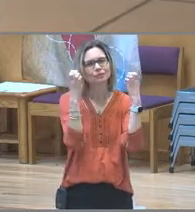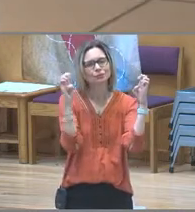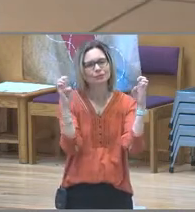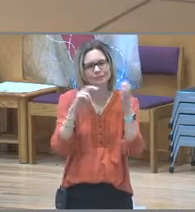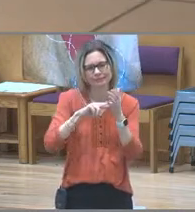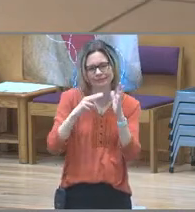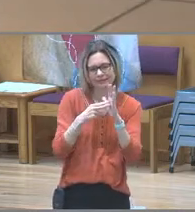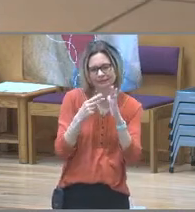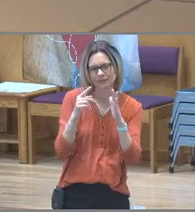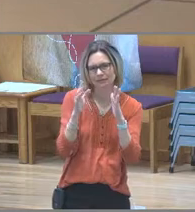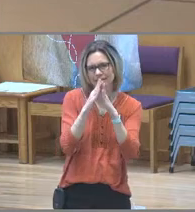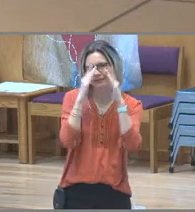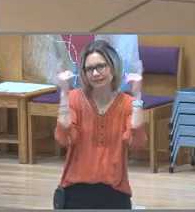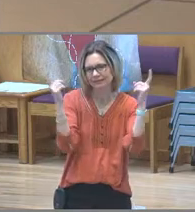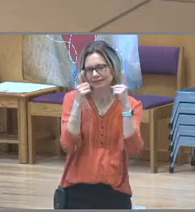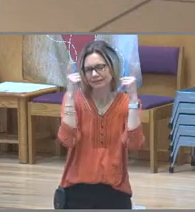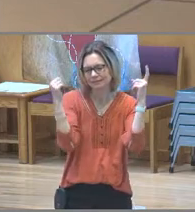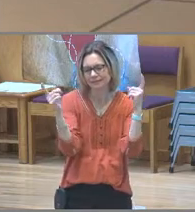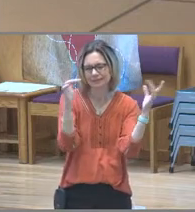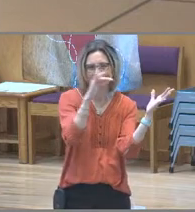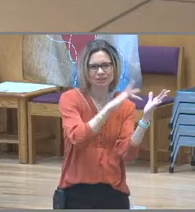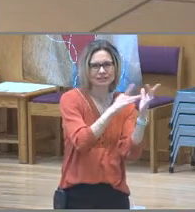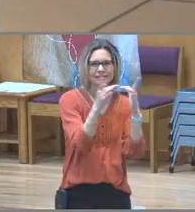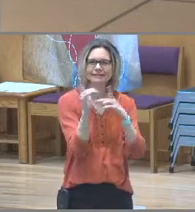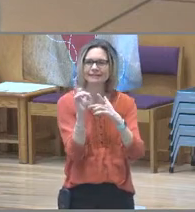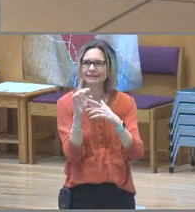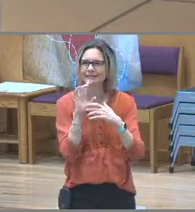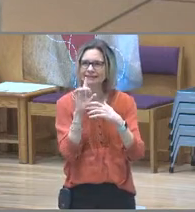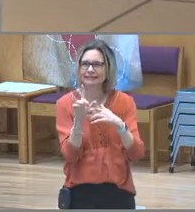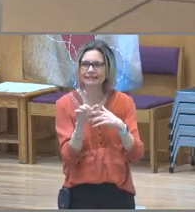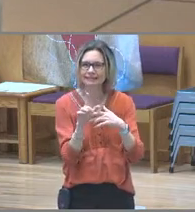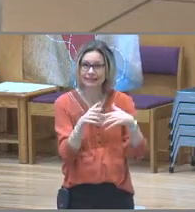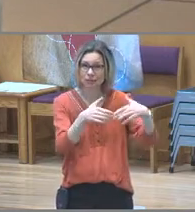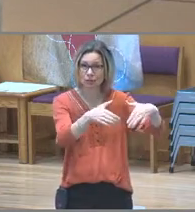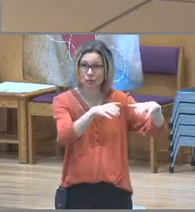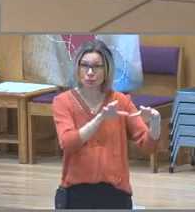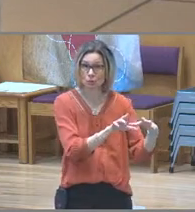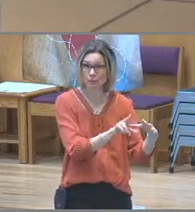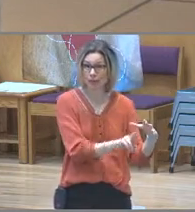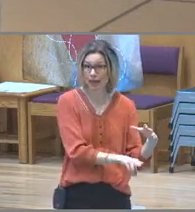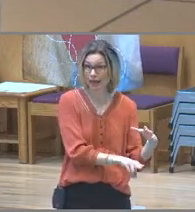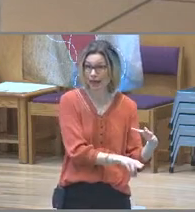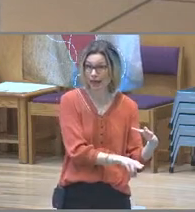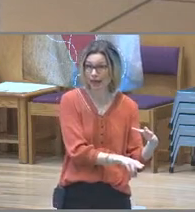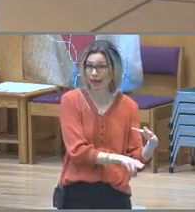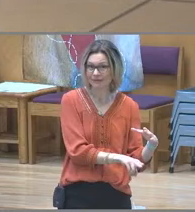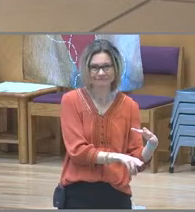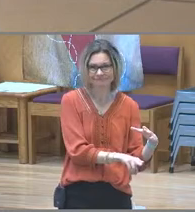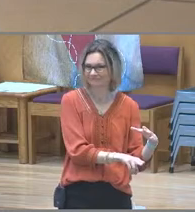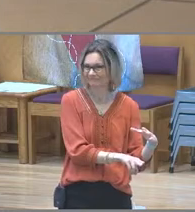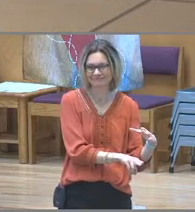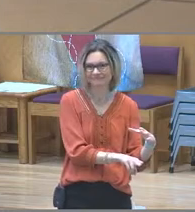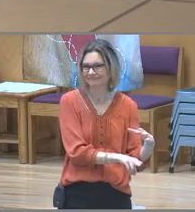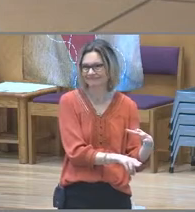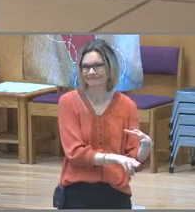means that we celebrate that Jesus is in the tomb, dead? No. He